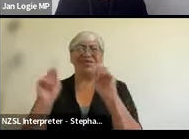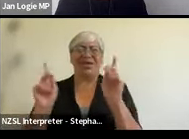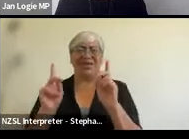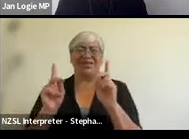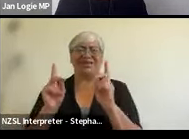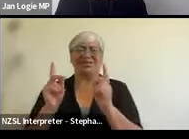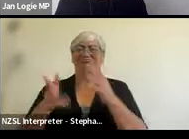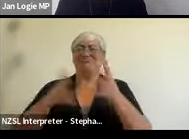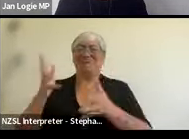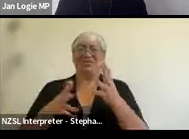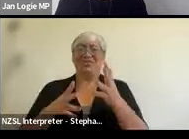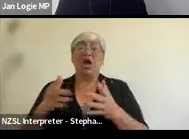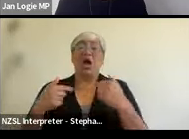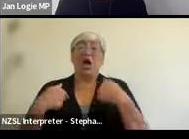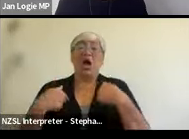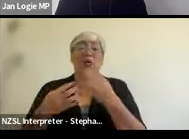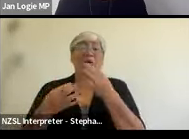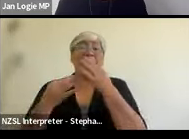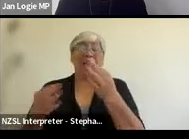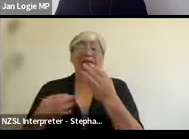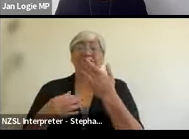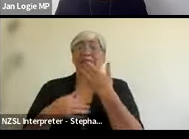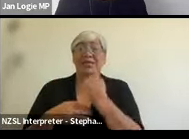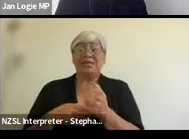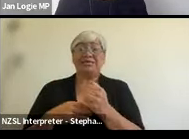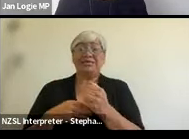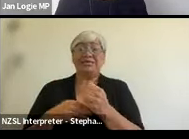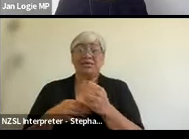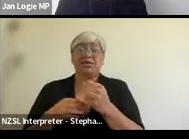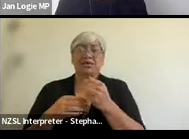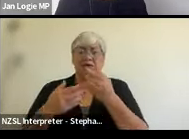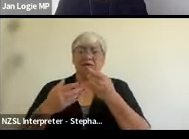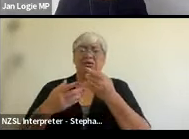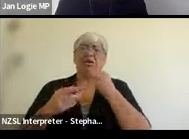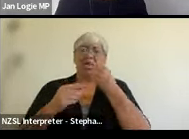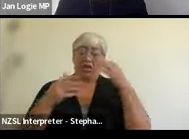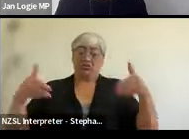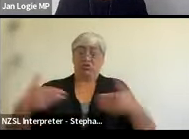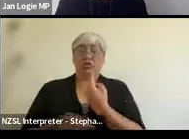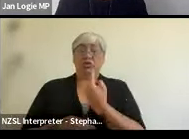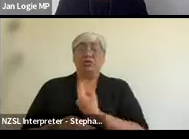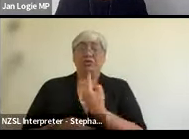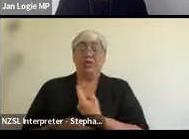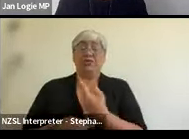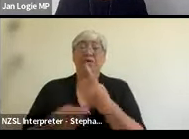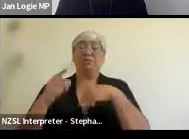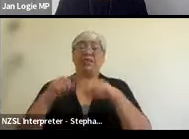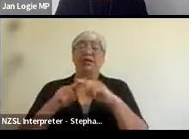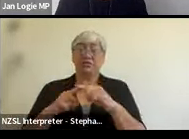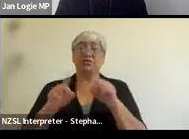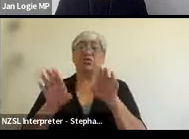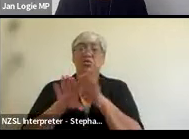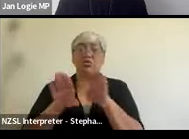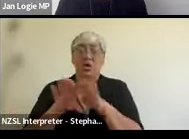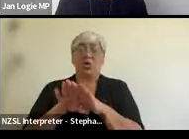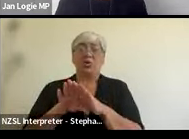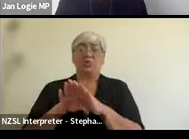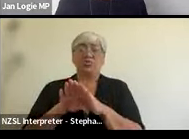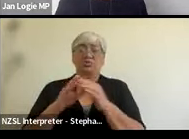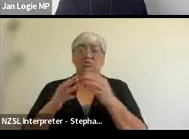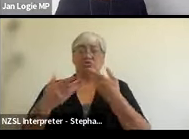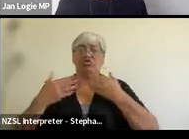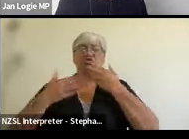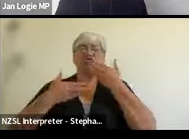us. I will ask us all to describe what we're wearing randomly throughout the day, and we'll